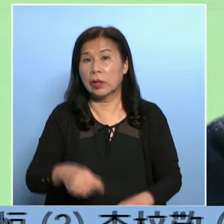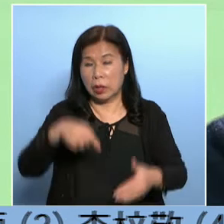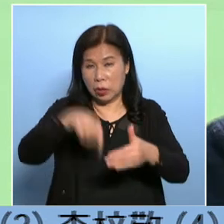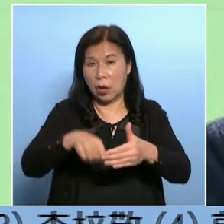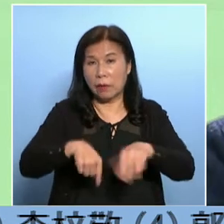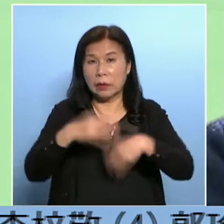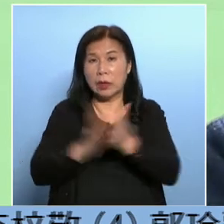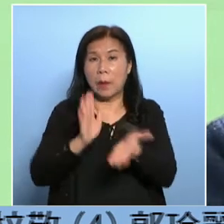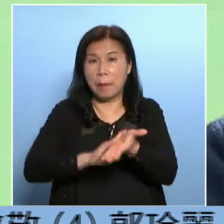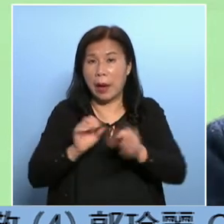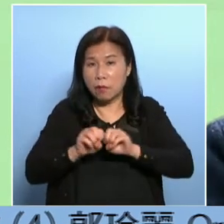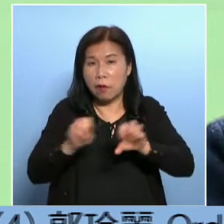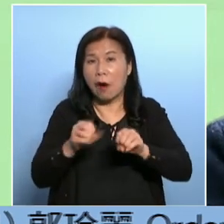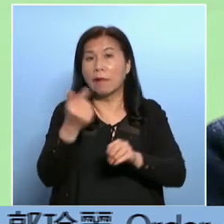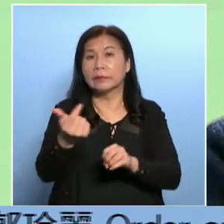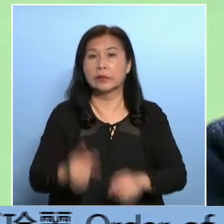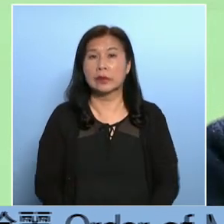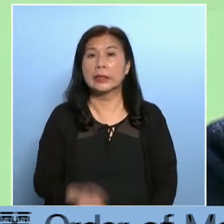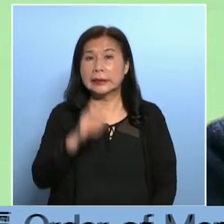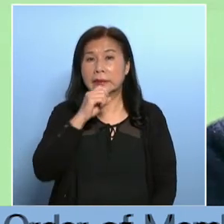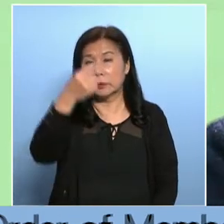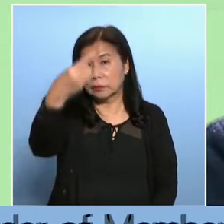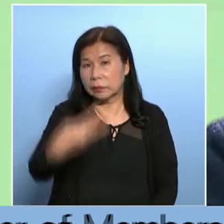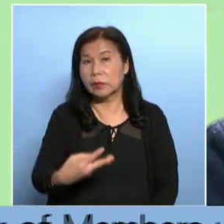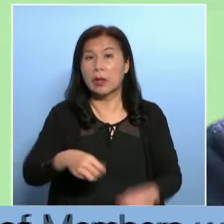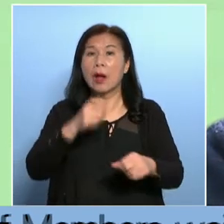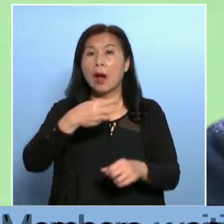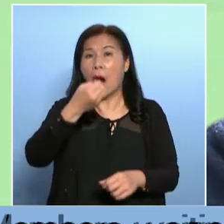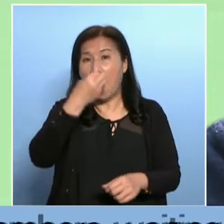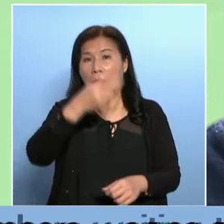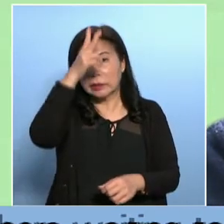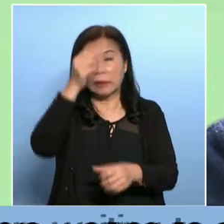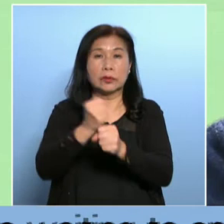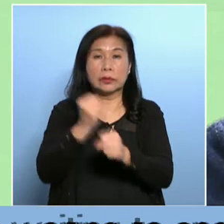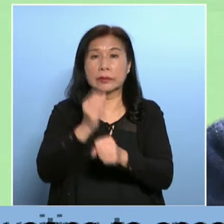imported cases and stop its spread in the community.